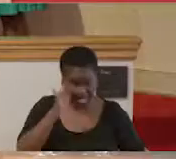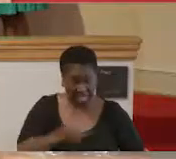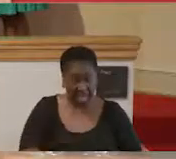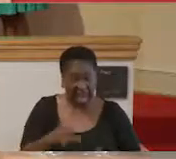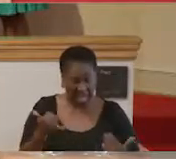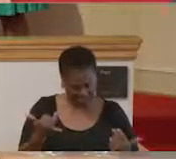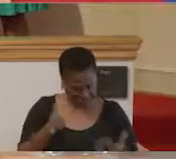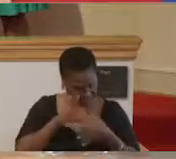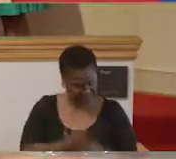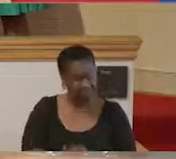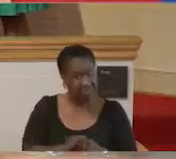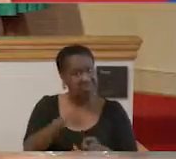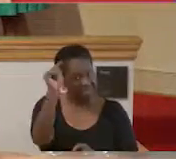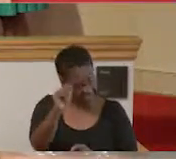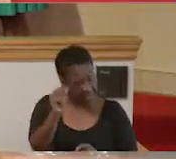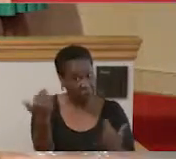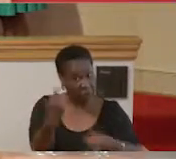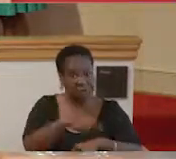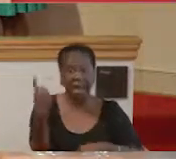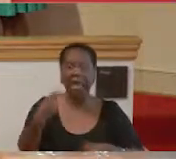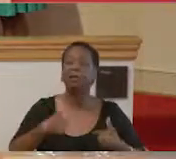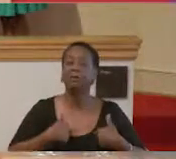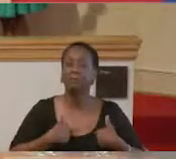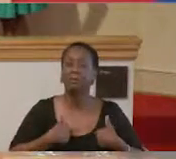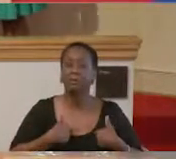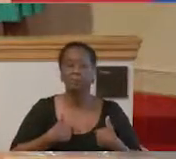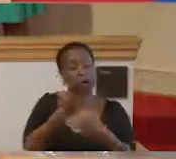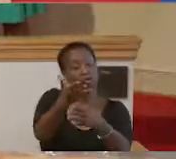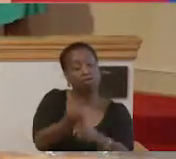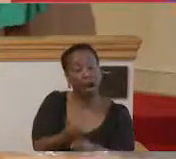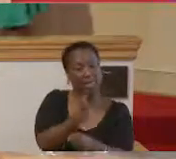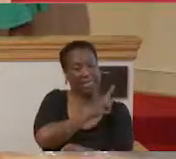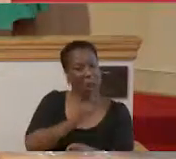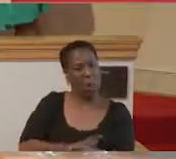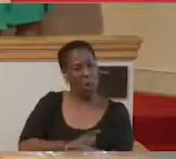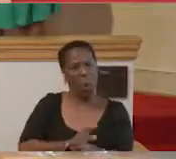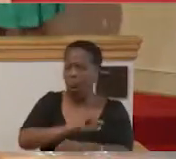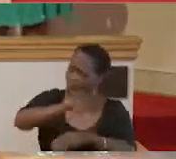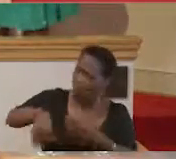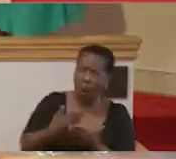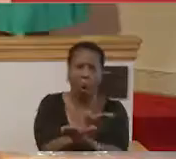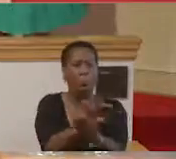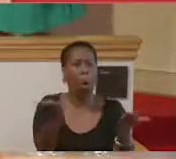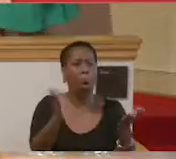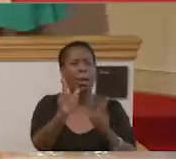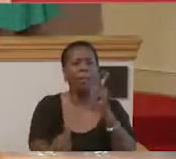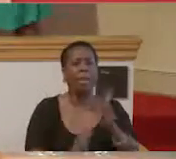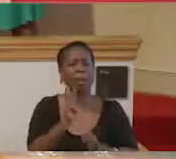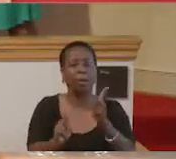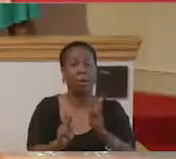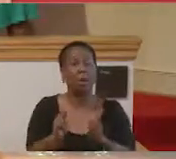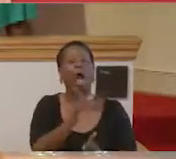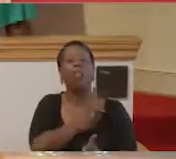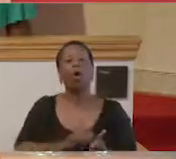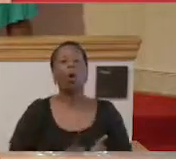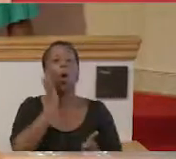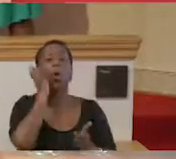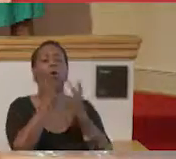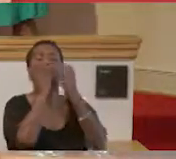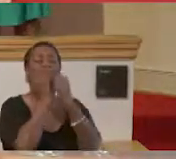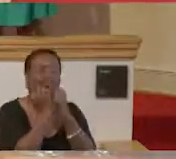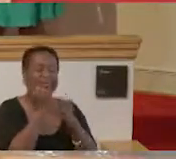been to ourselves. David says, love the Lord, all ye saints, and the Lord preserves the